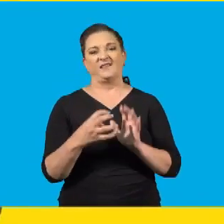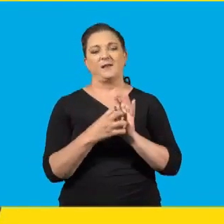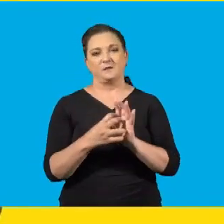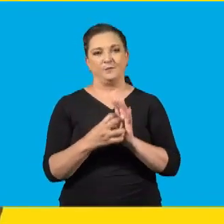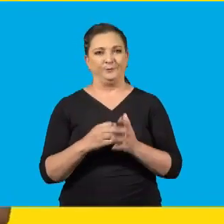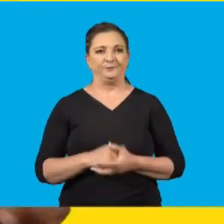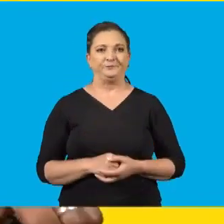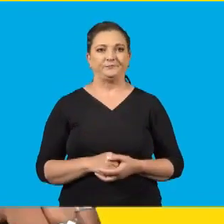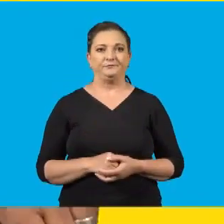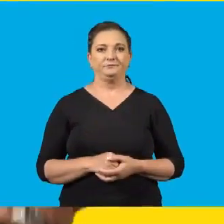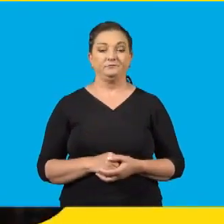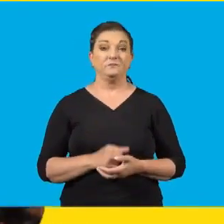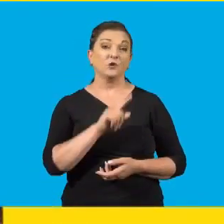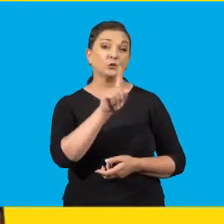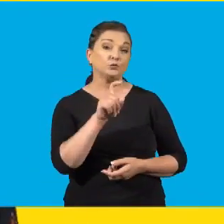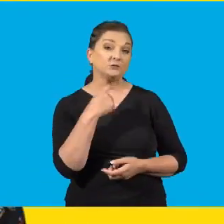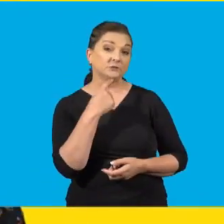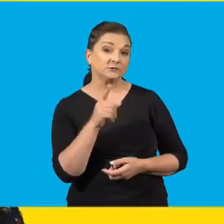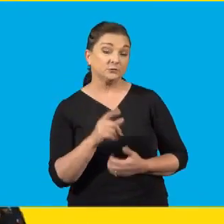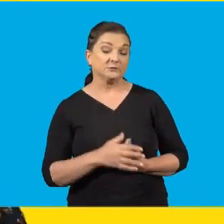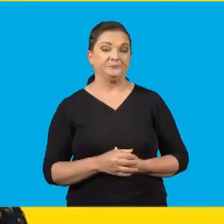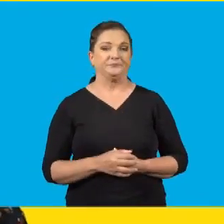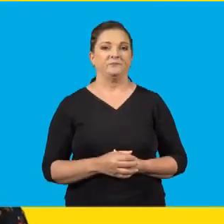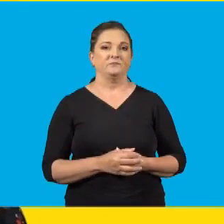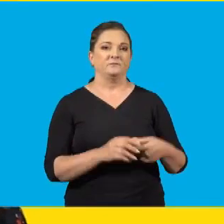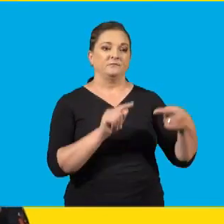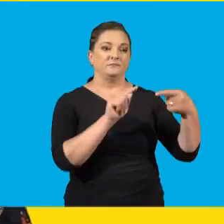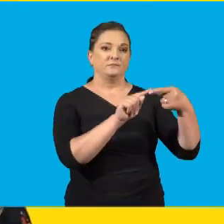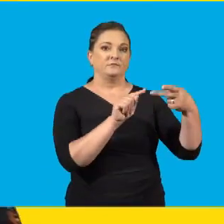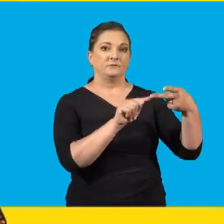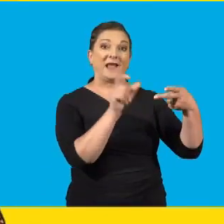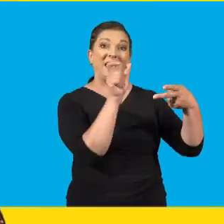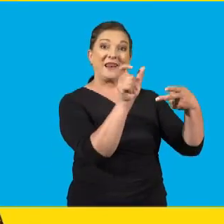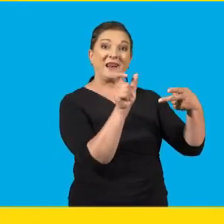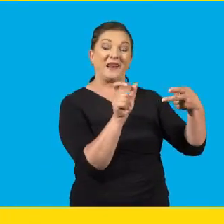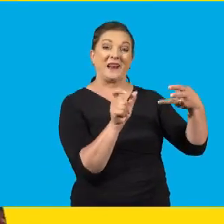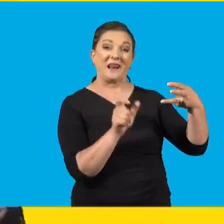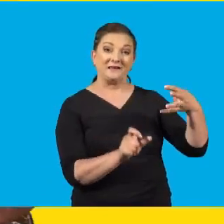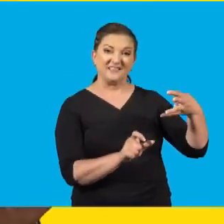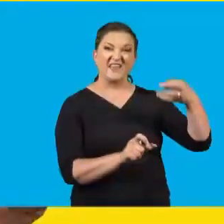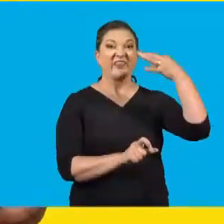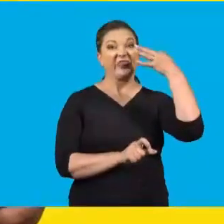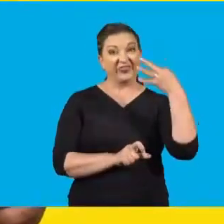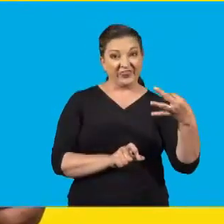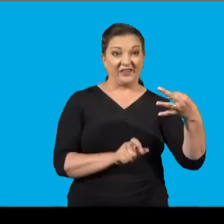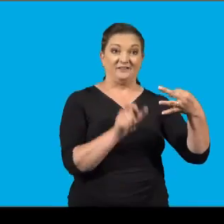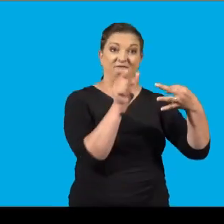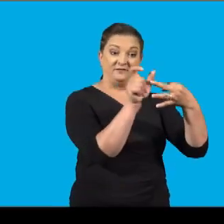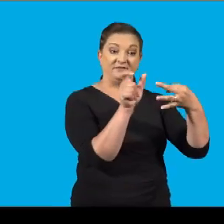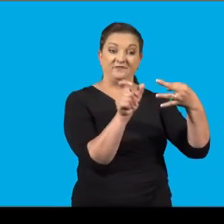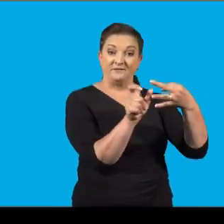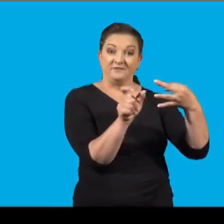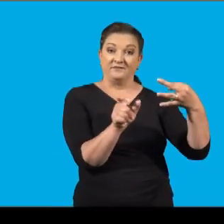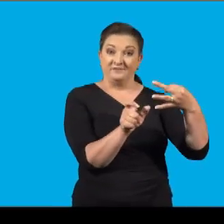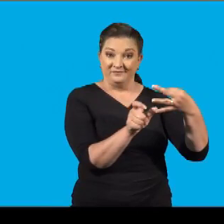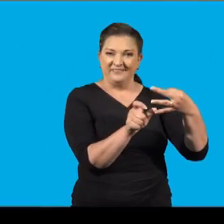at another example. This question says, list any 3 mandates of the TRC